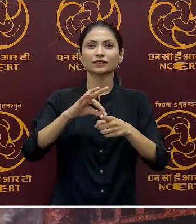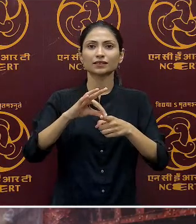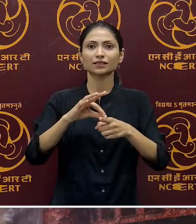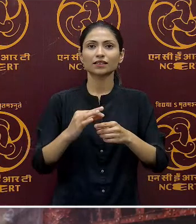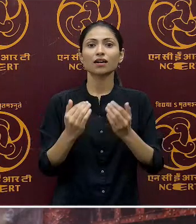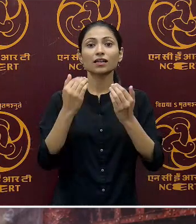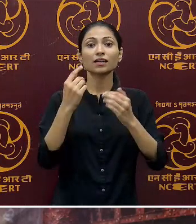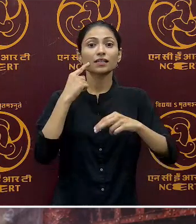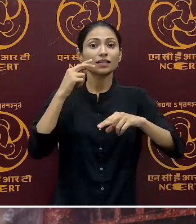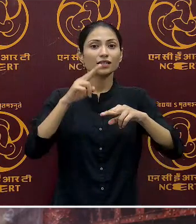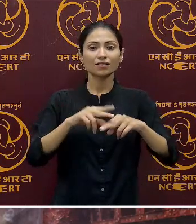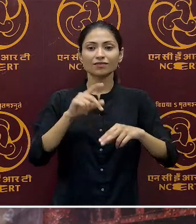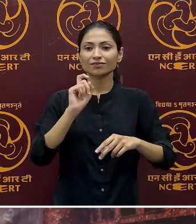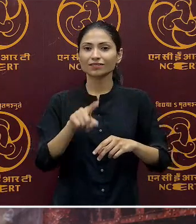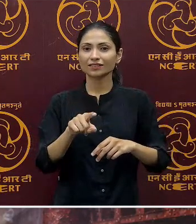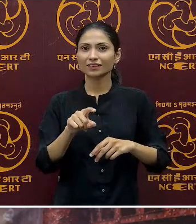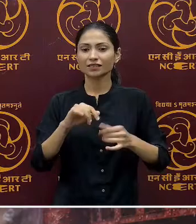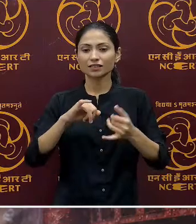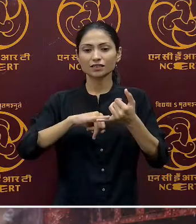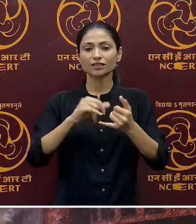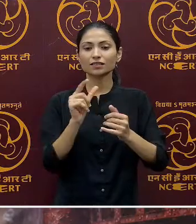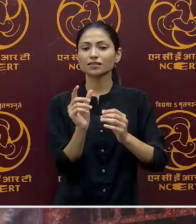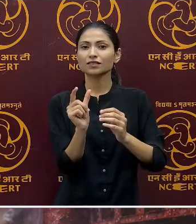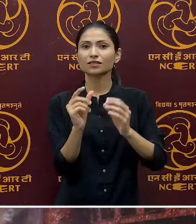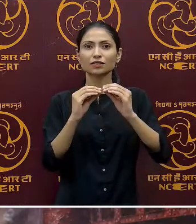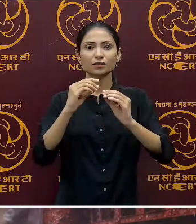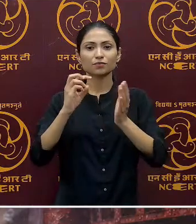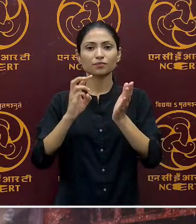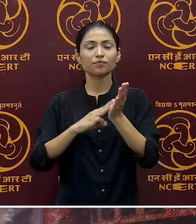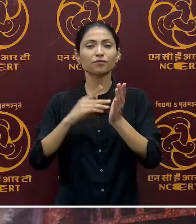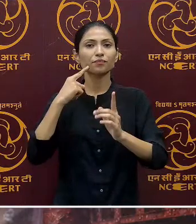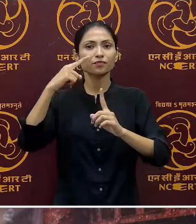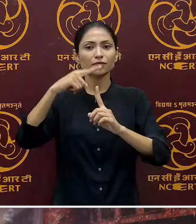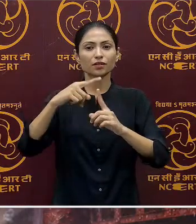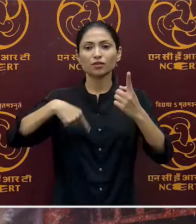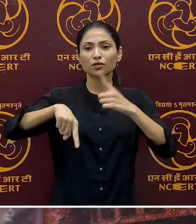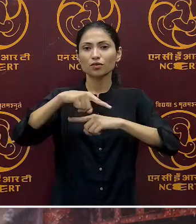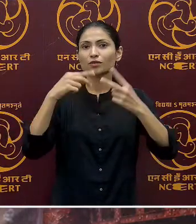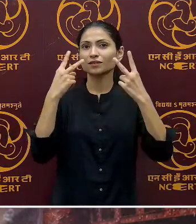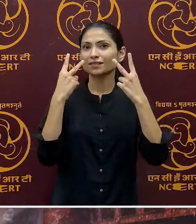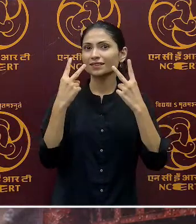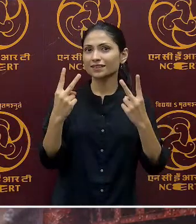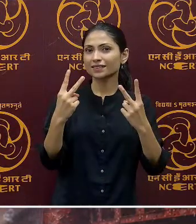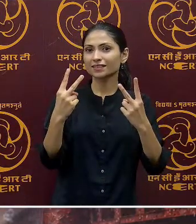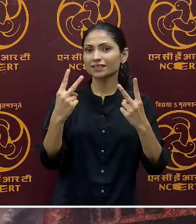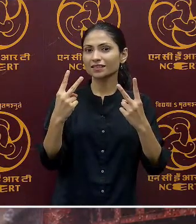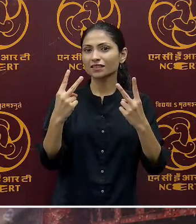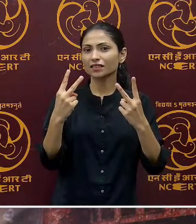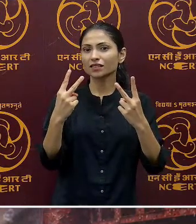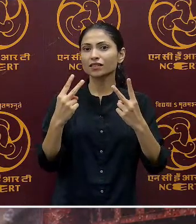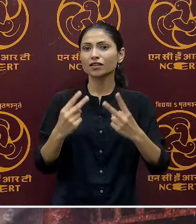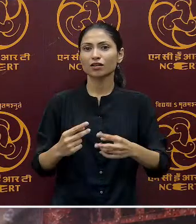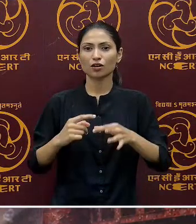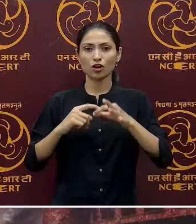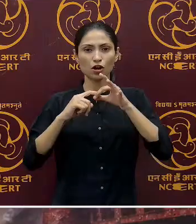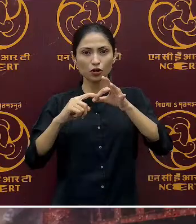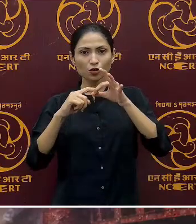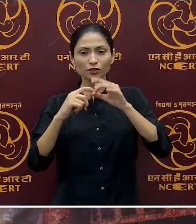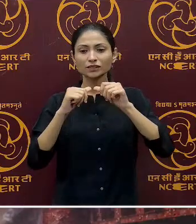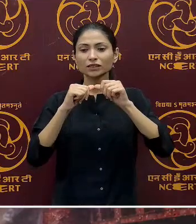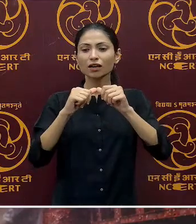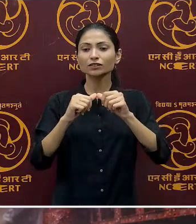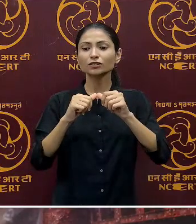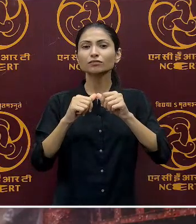submit, we will see that our score, how many questions we have done correctly, and also the